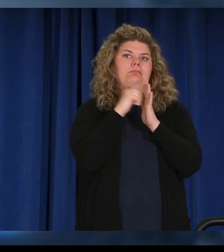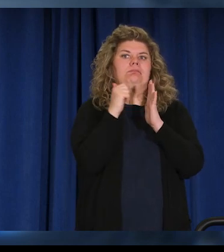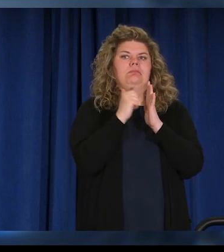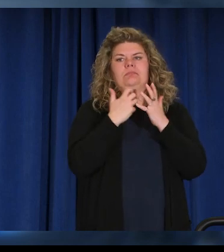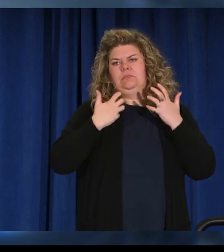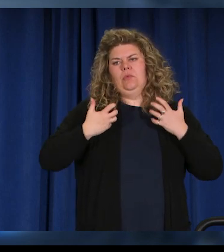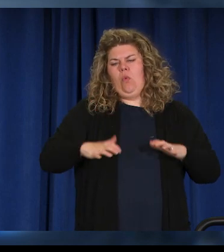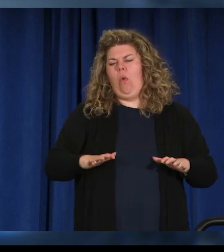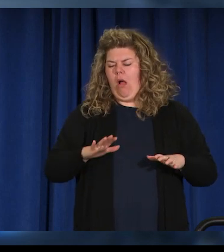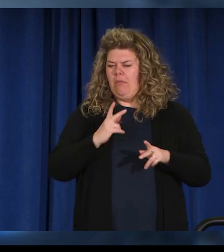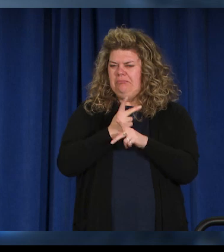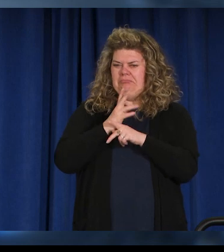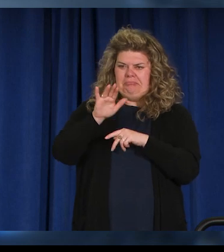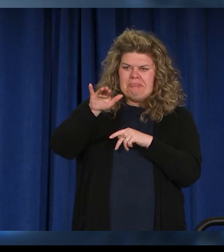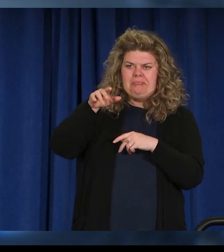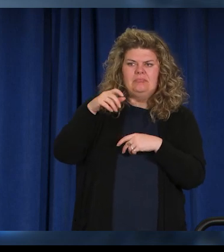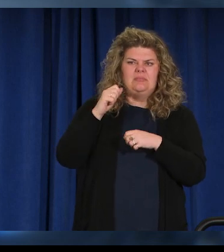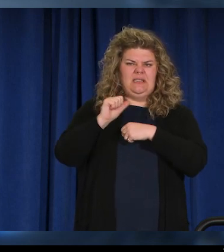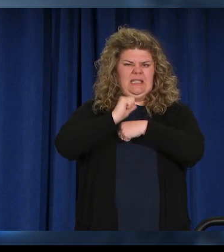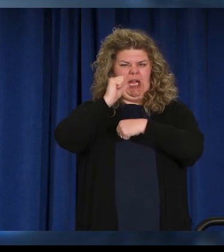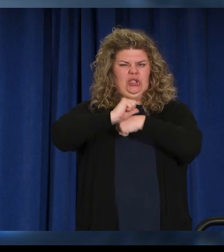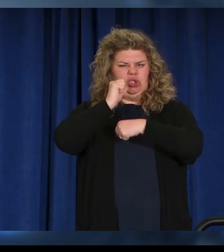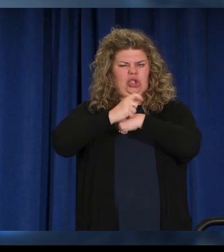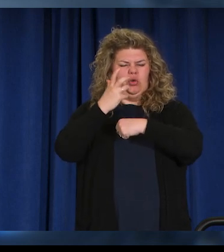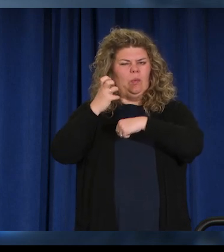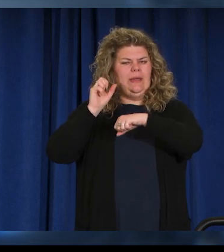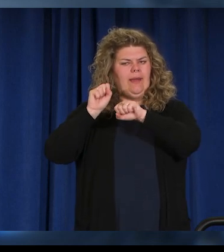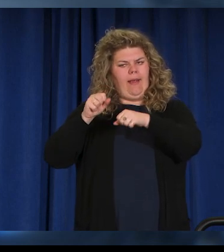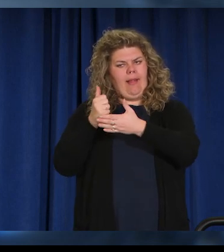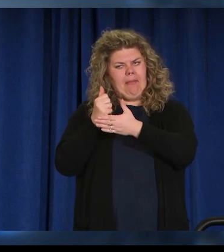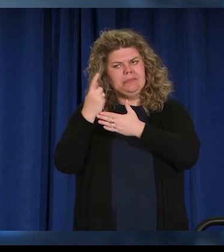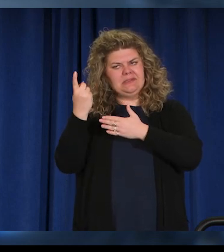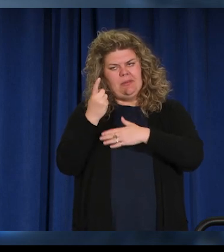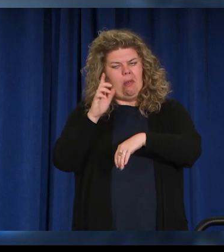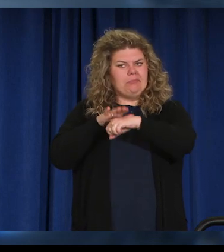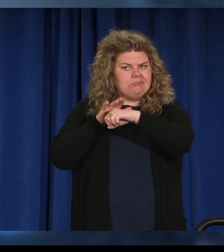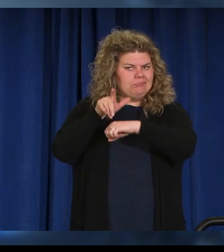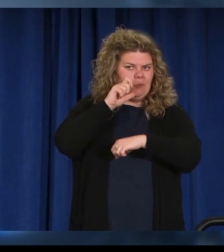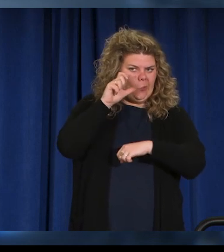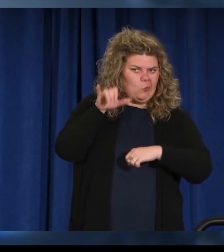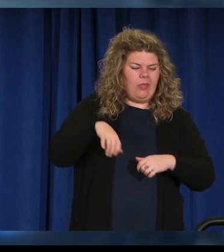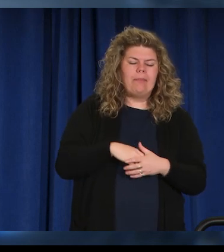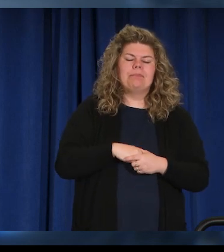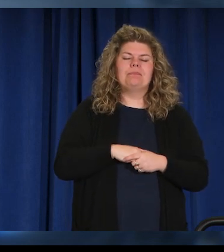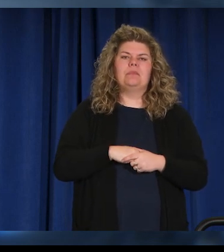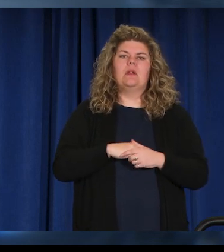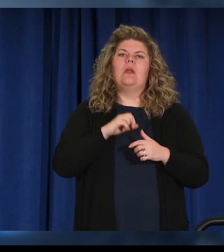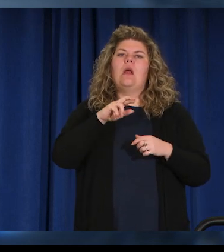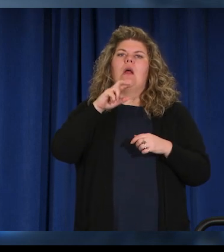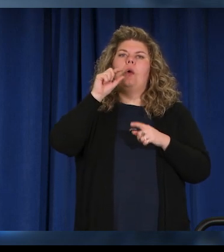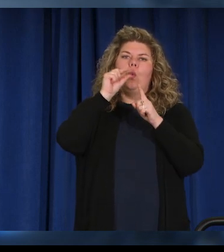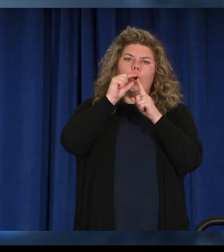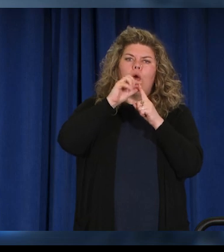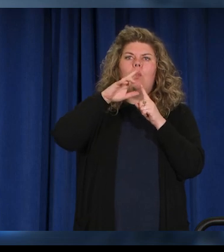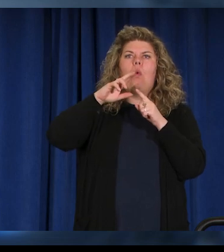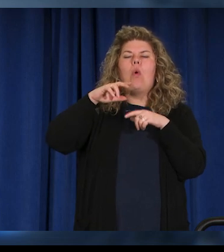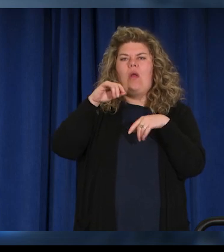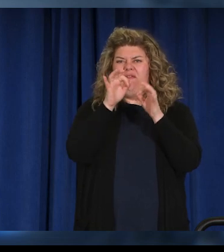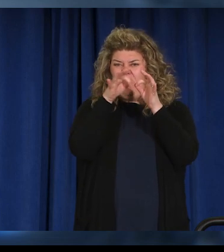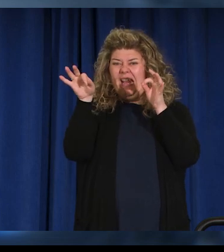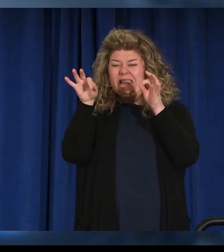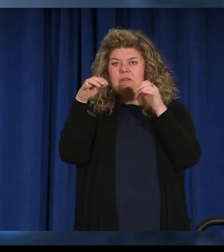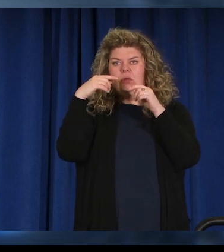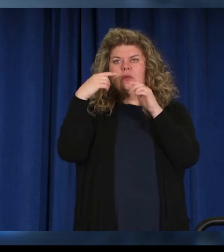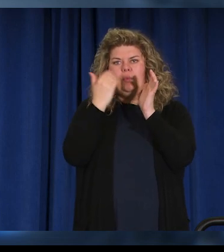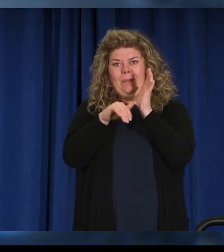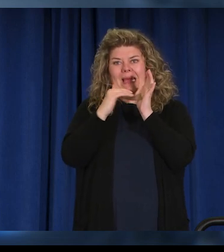somebody know that they may be putting themselves in a place of harm. And then repeating words or phrases. So there's way more